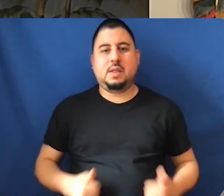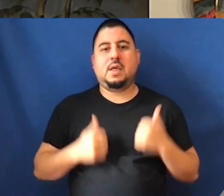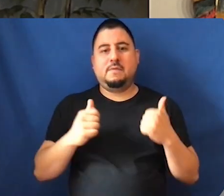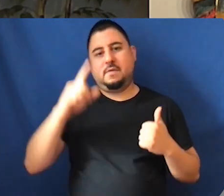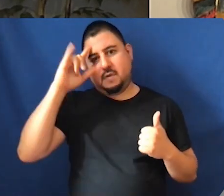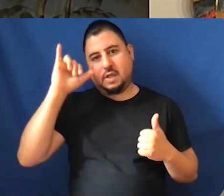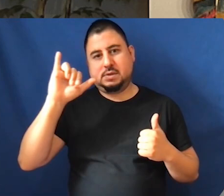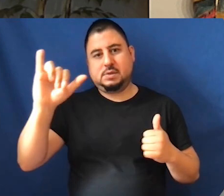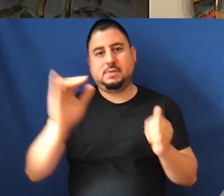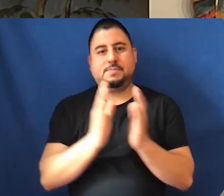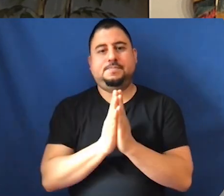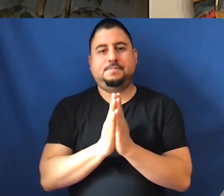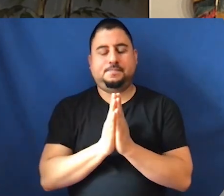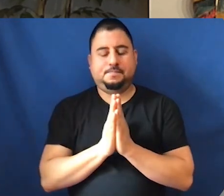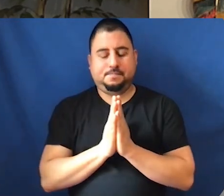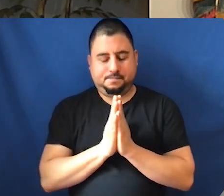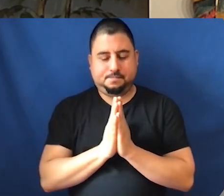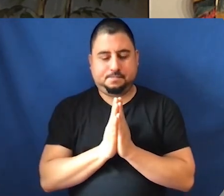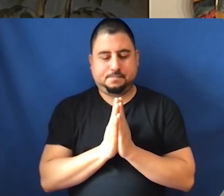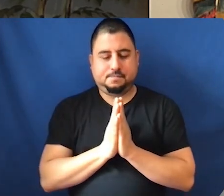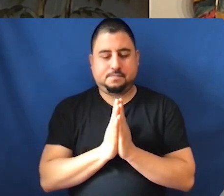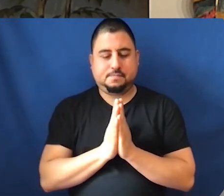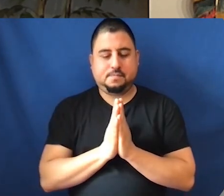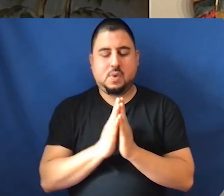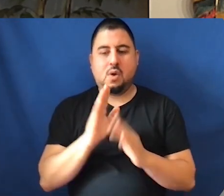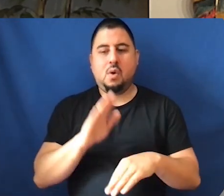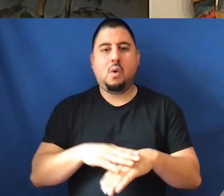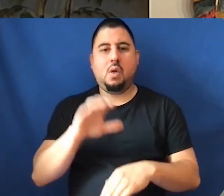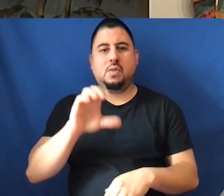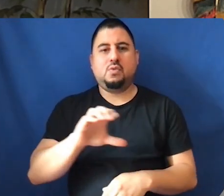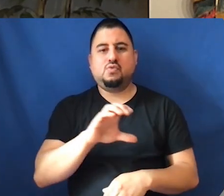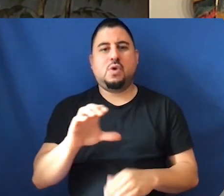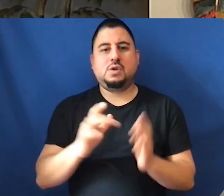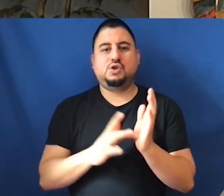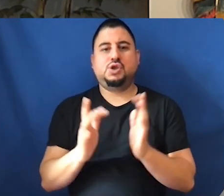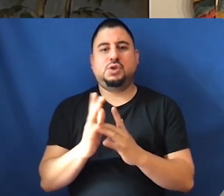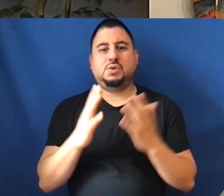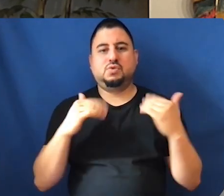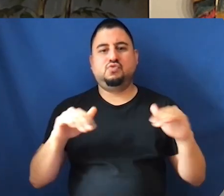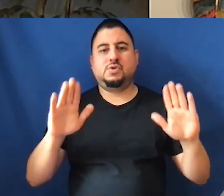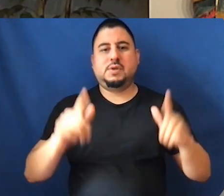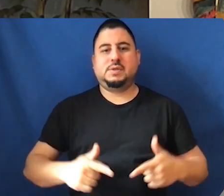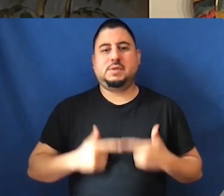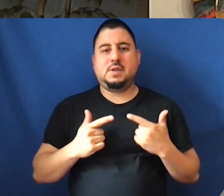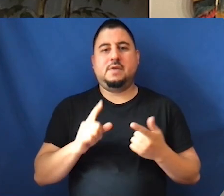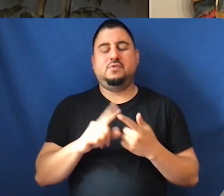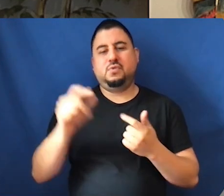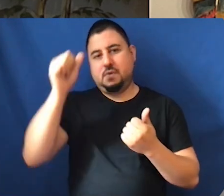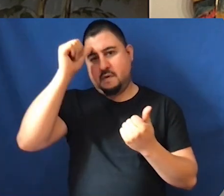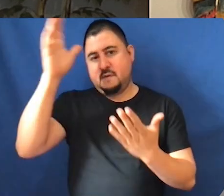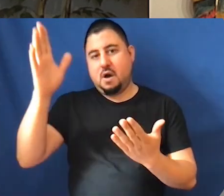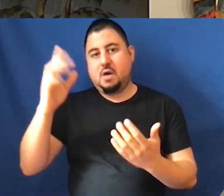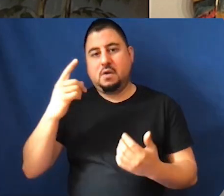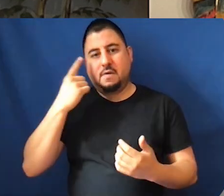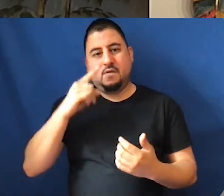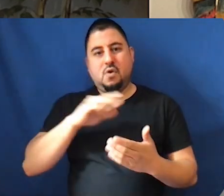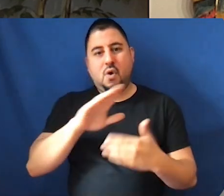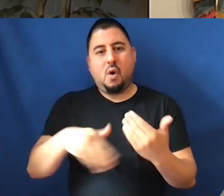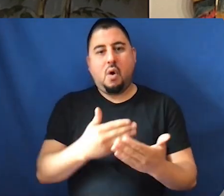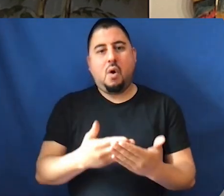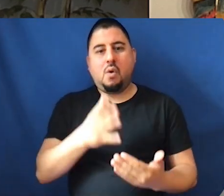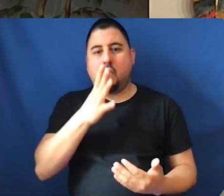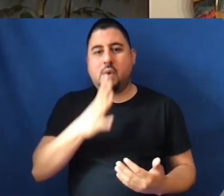and life everlasting. On the cross, Jesus surrendered his life to the Father for all